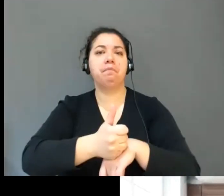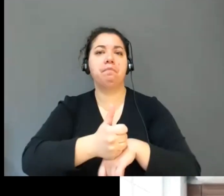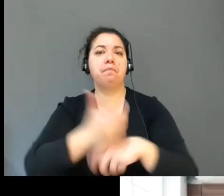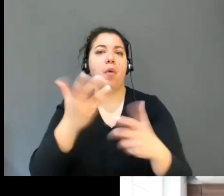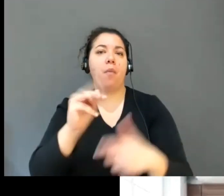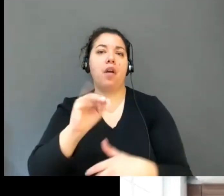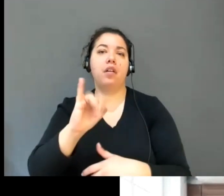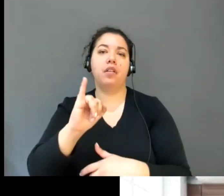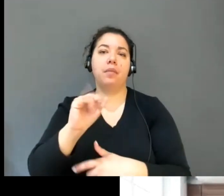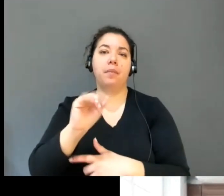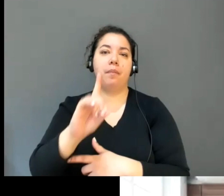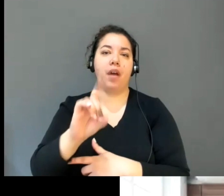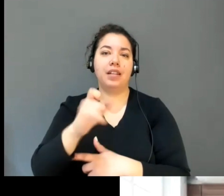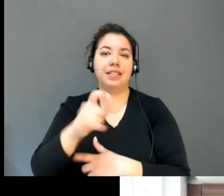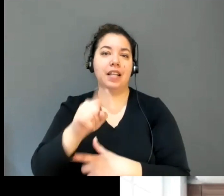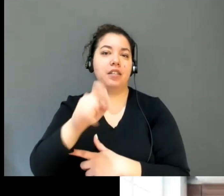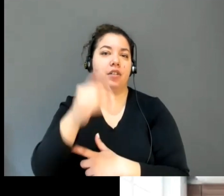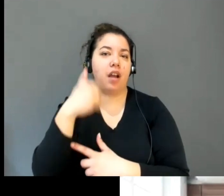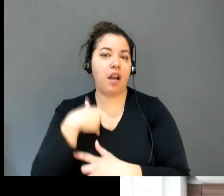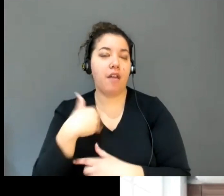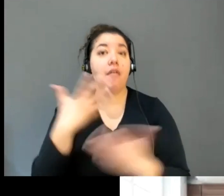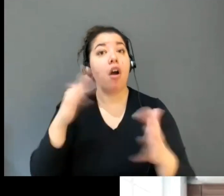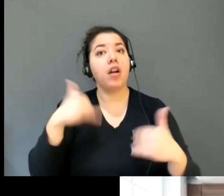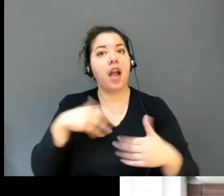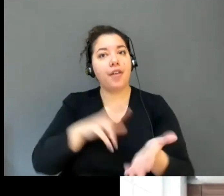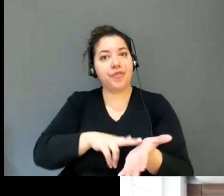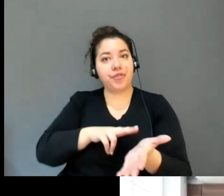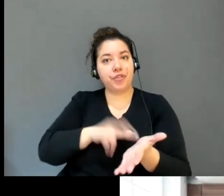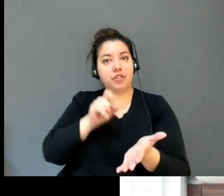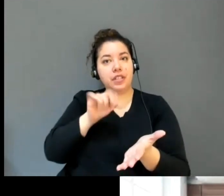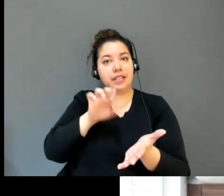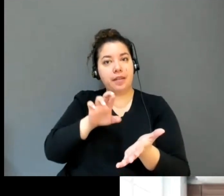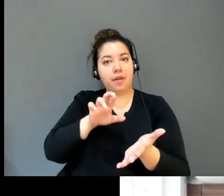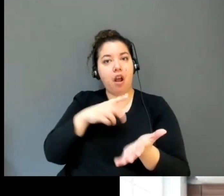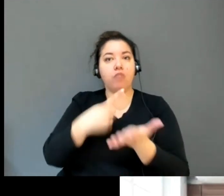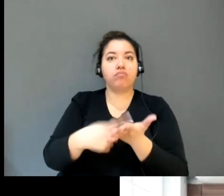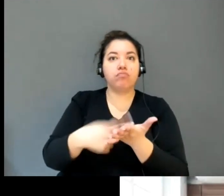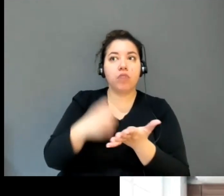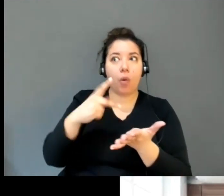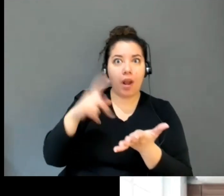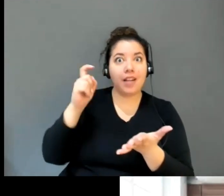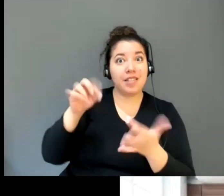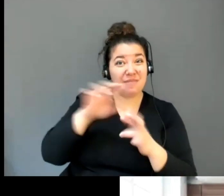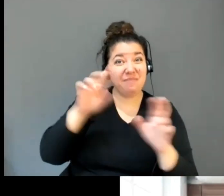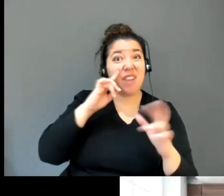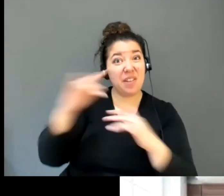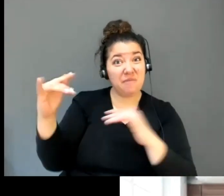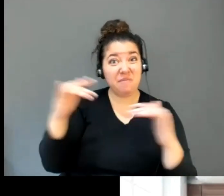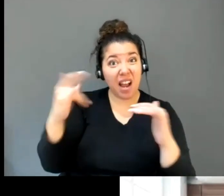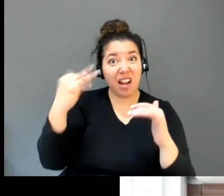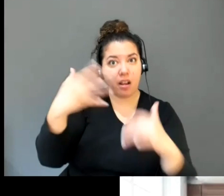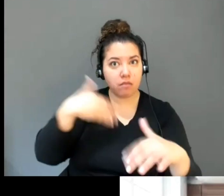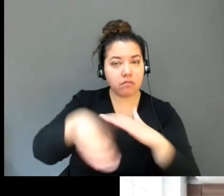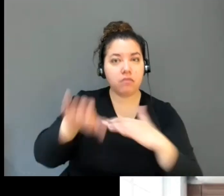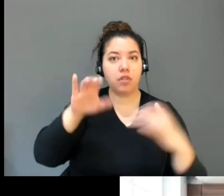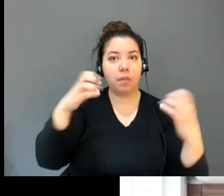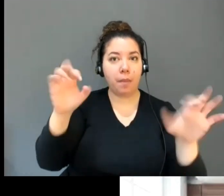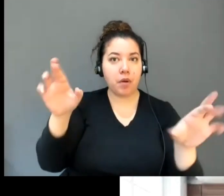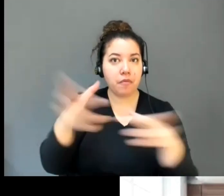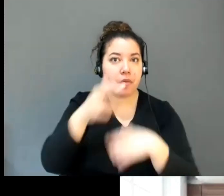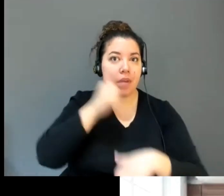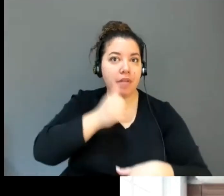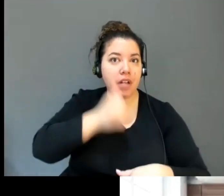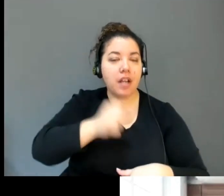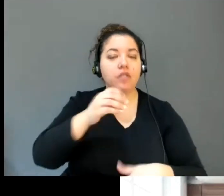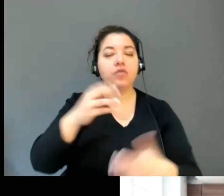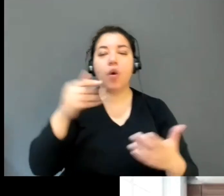talked to nurses. We did a nursing webinar. You have to be, ready for battle. Really, you go into like an ER every day. What is the mindset?